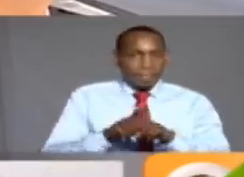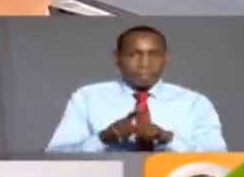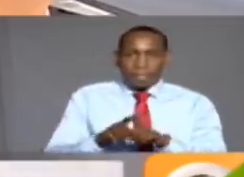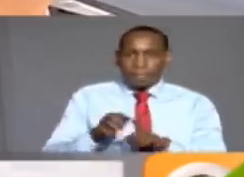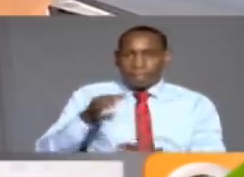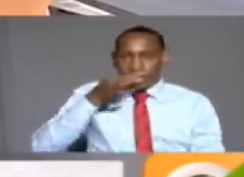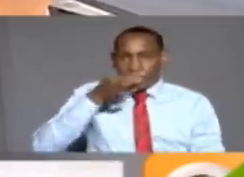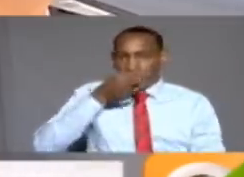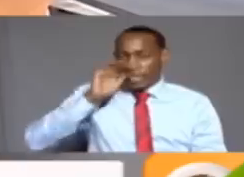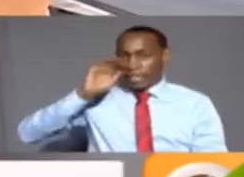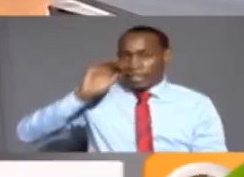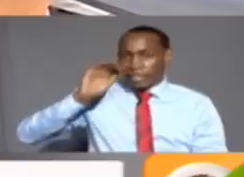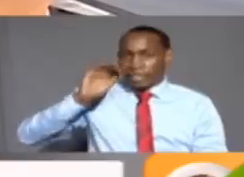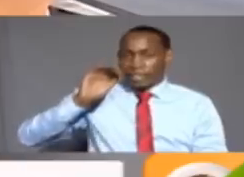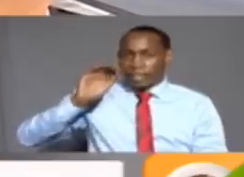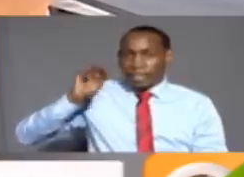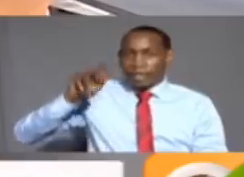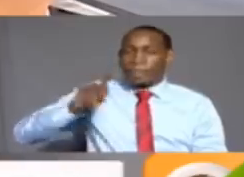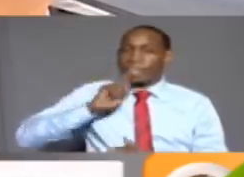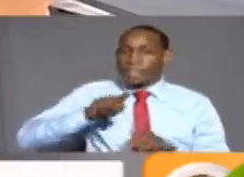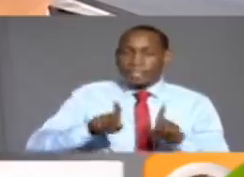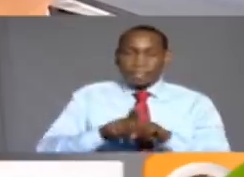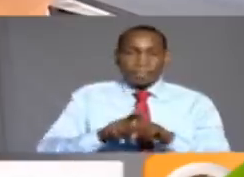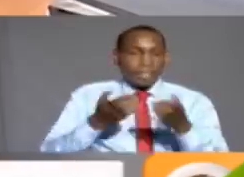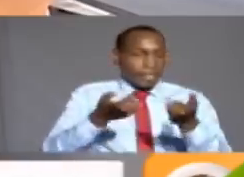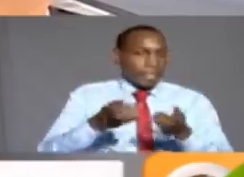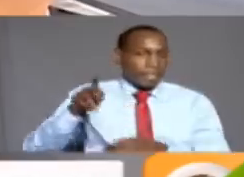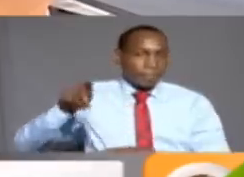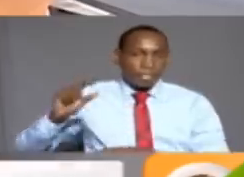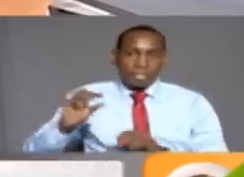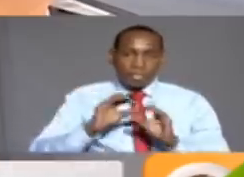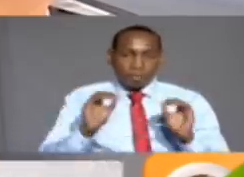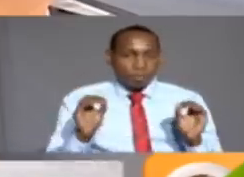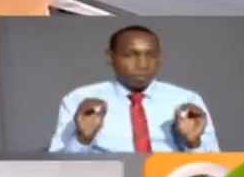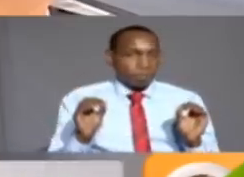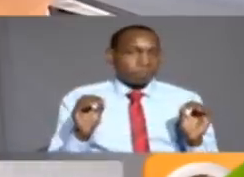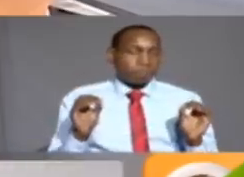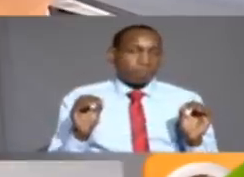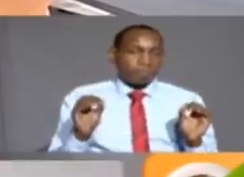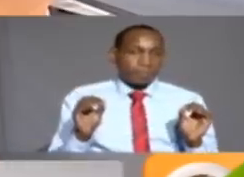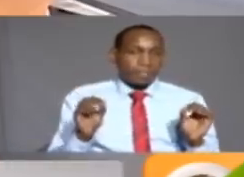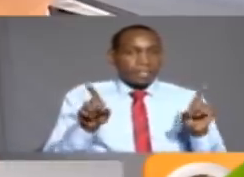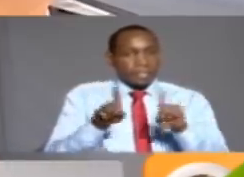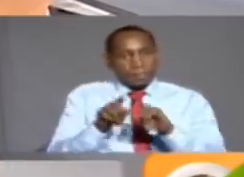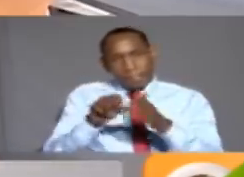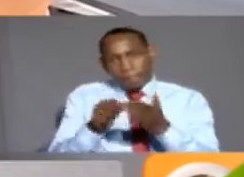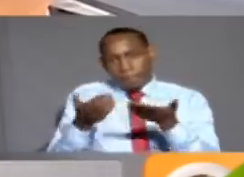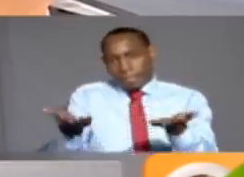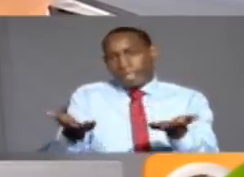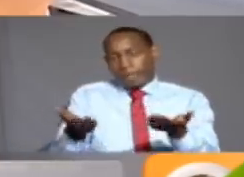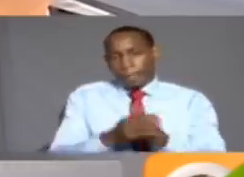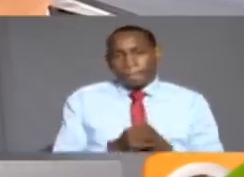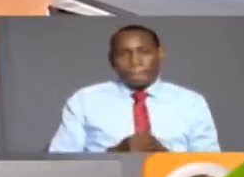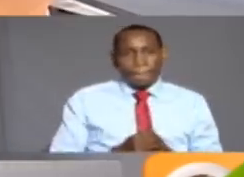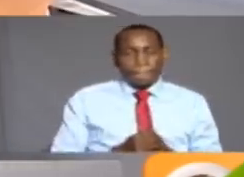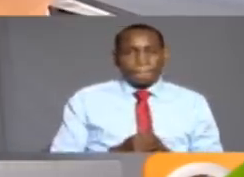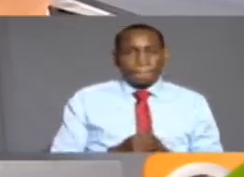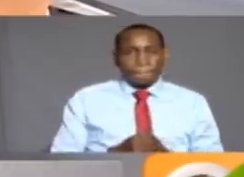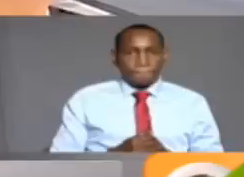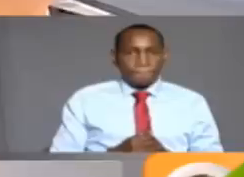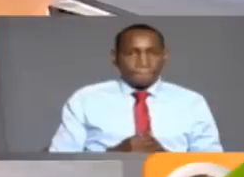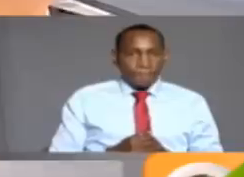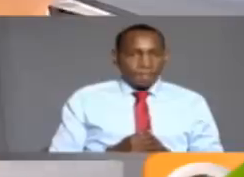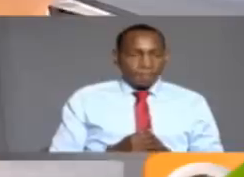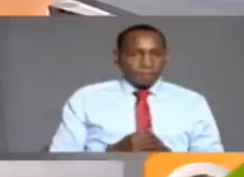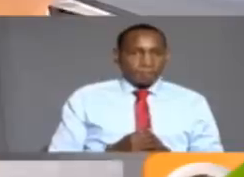said it. Okay, no, me, I actually don't think we need a PG. You don't think you need a PG? Exactly. Despite all this that is happening? Yes. These are the problems. I don't think we need a PG.